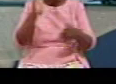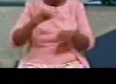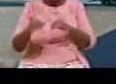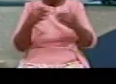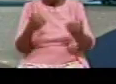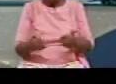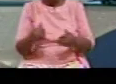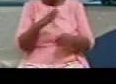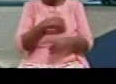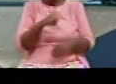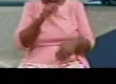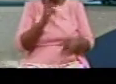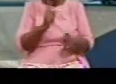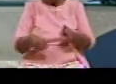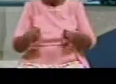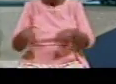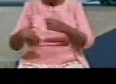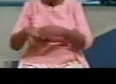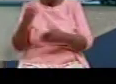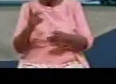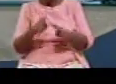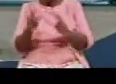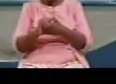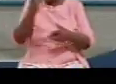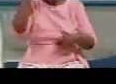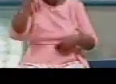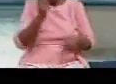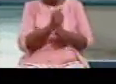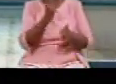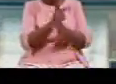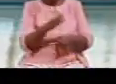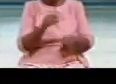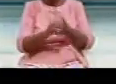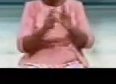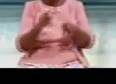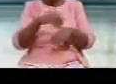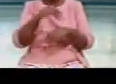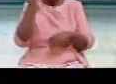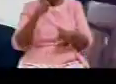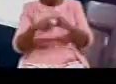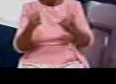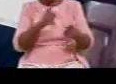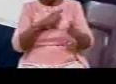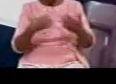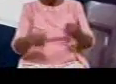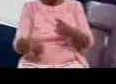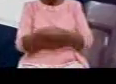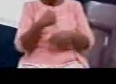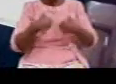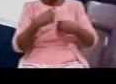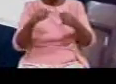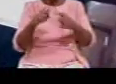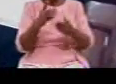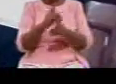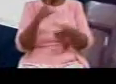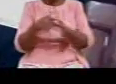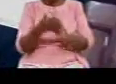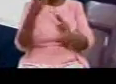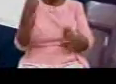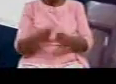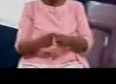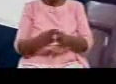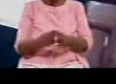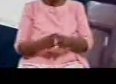incarcerated by the sickness. But the Lord today has come to deliver you. Let me